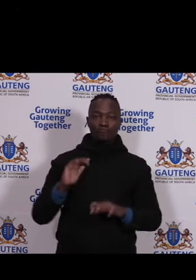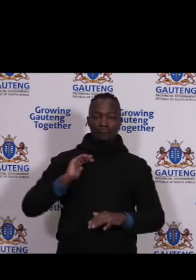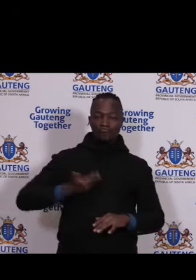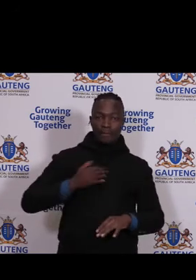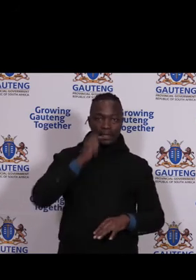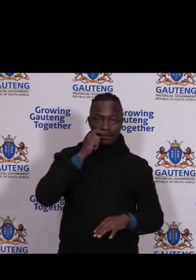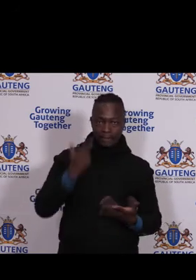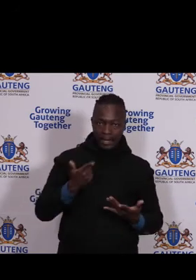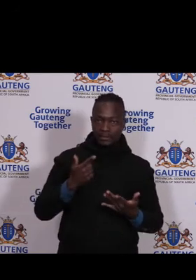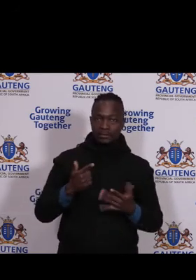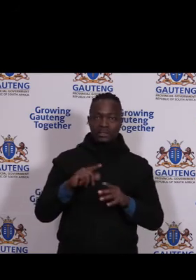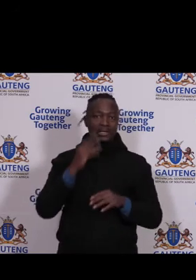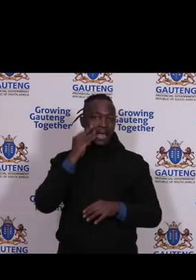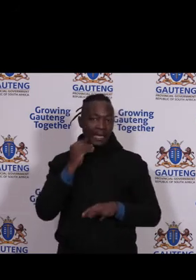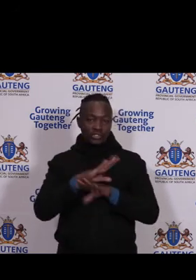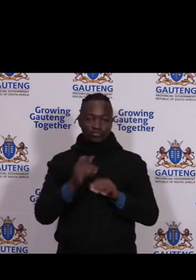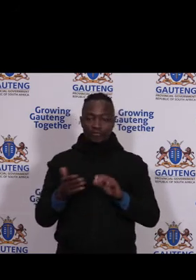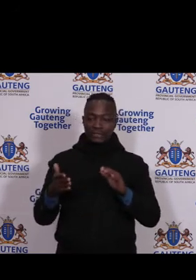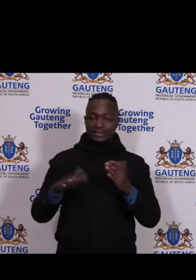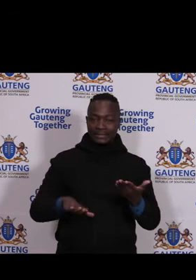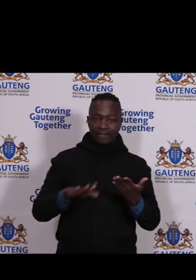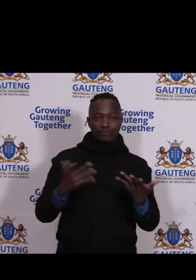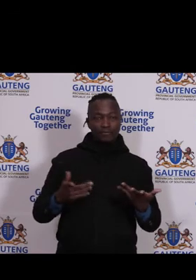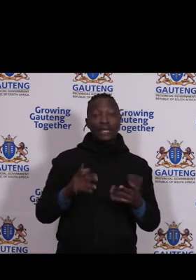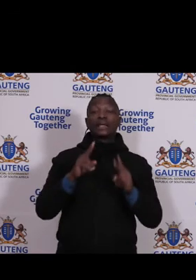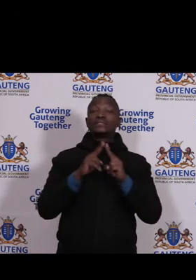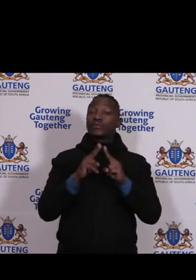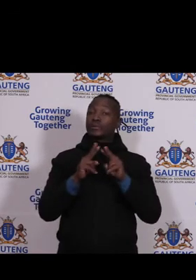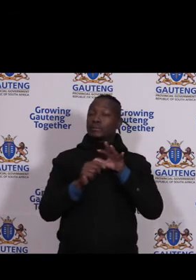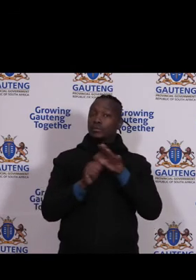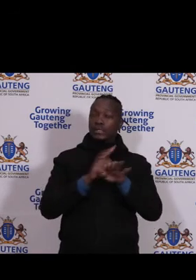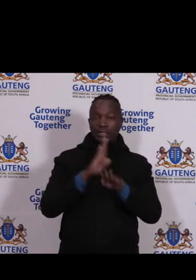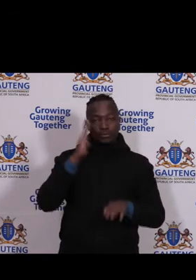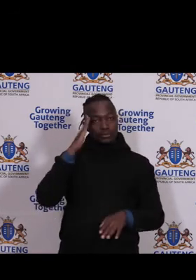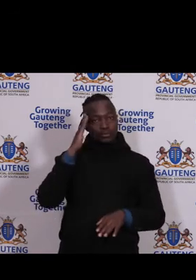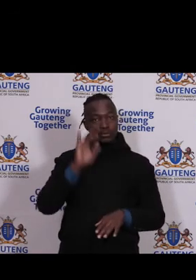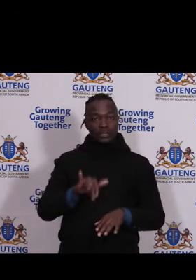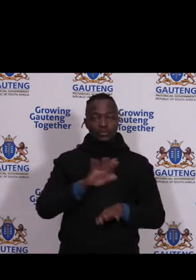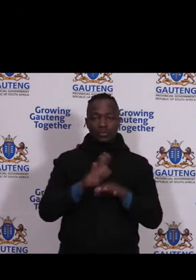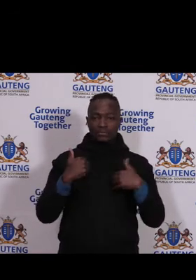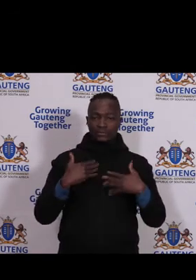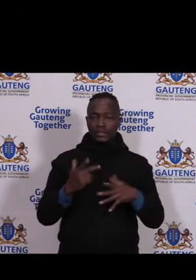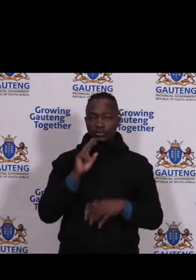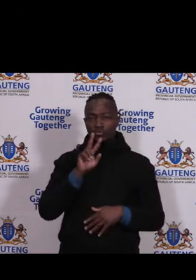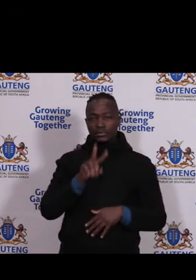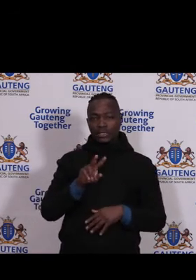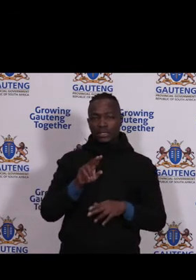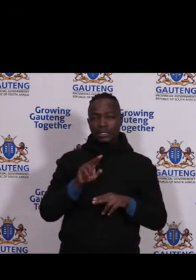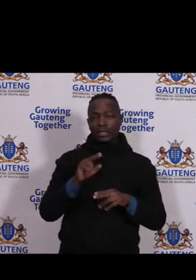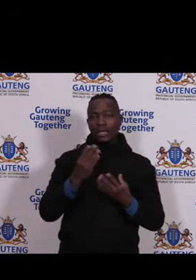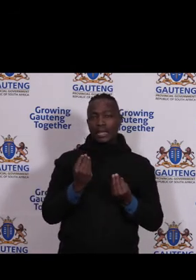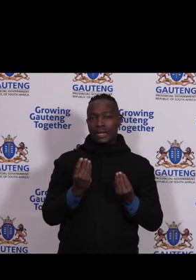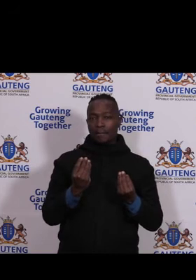gender distribution of the death. Of important to note is also that we have started to see a number